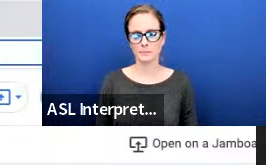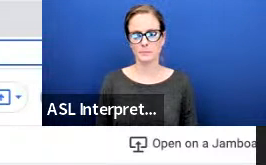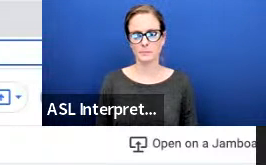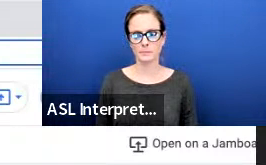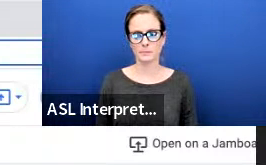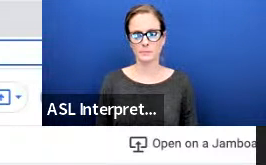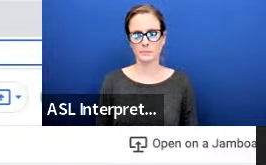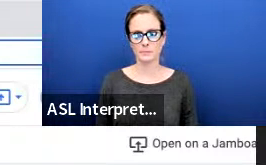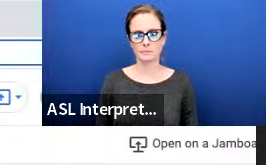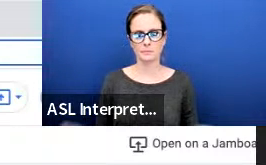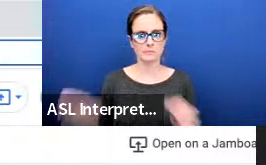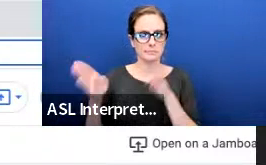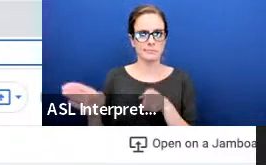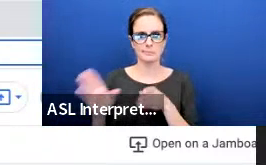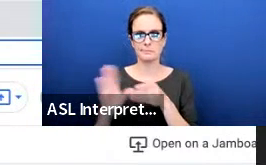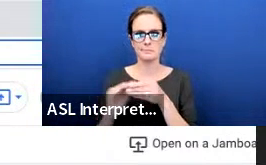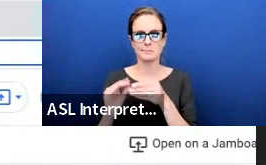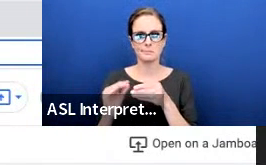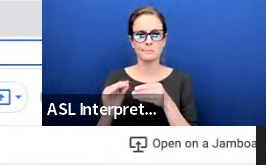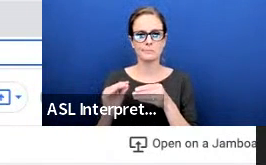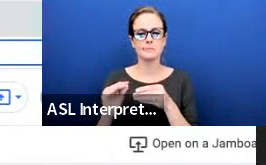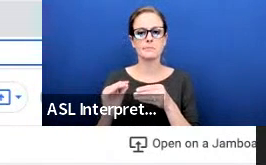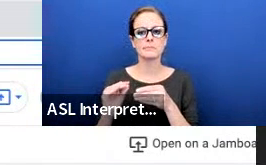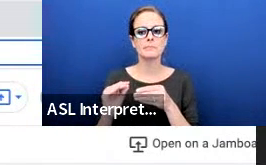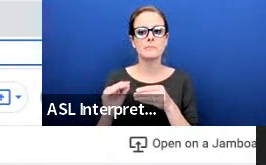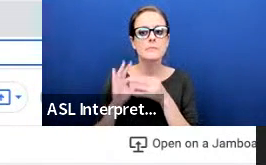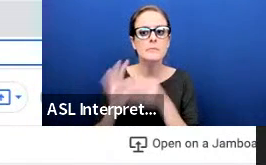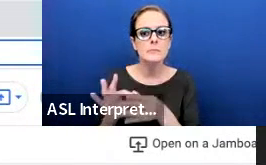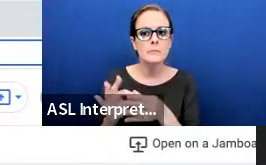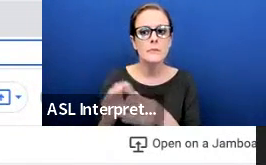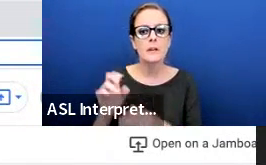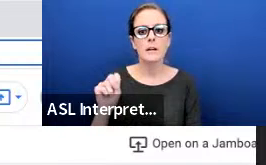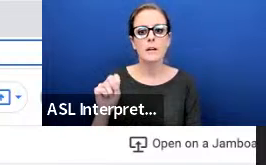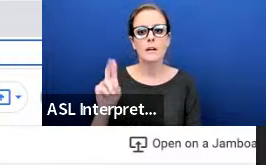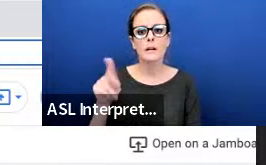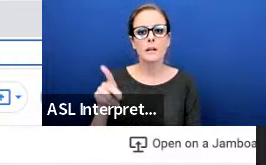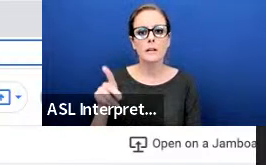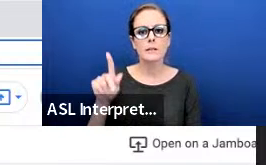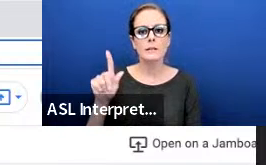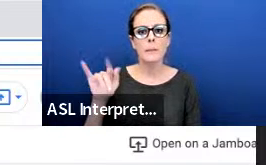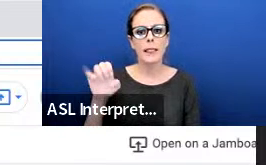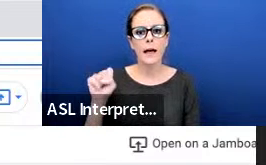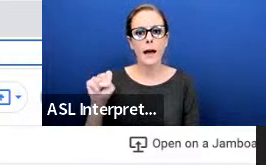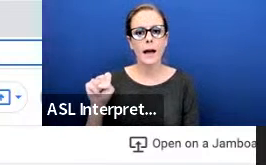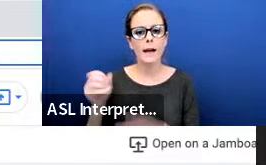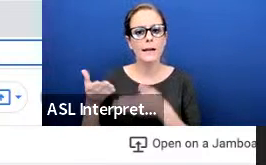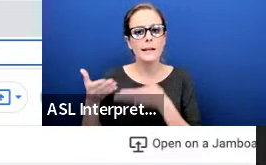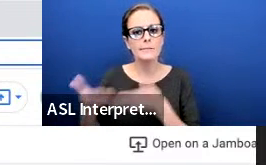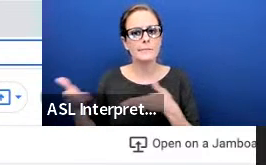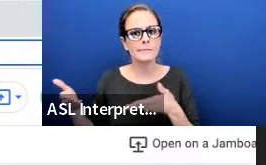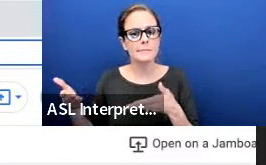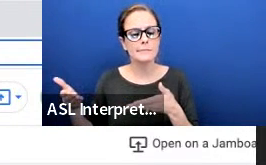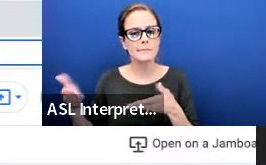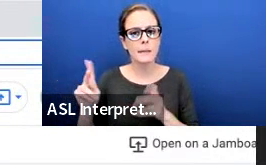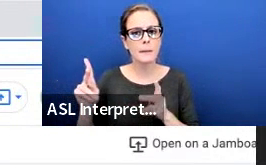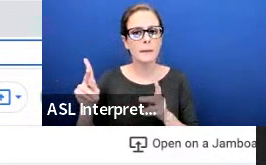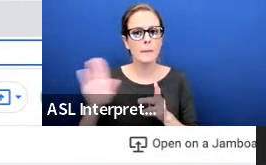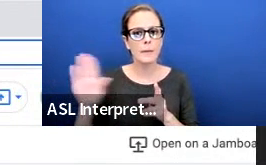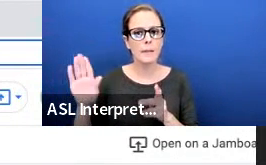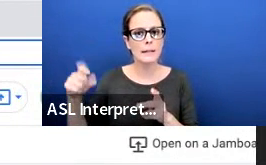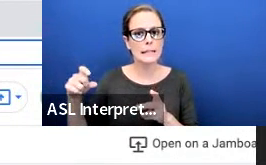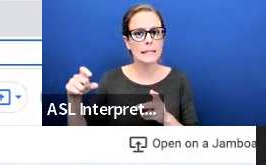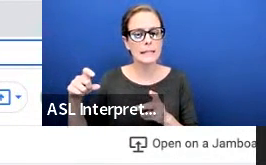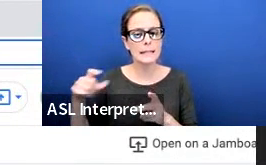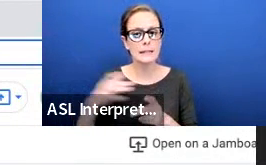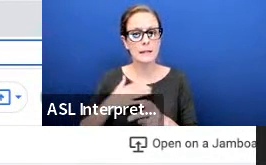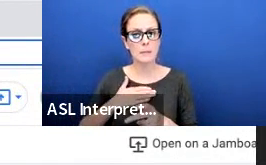So I feel like when it comes to supplies or link people to resources needed, like in my experience